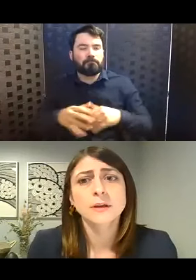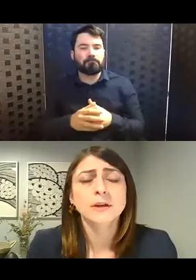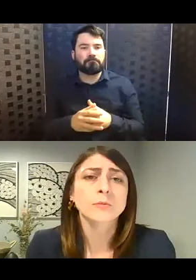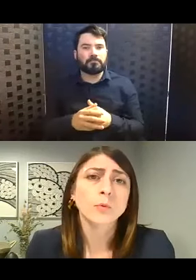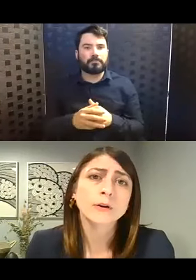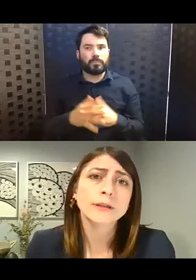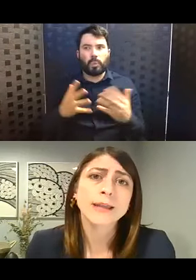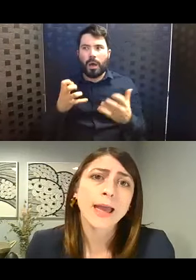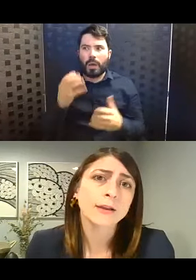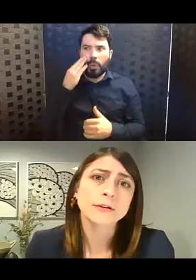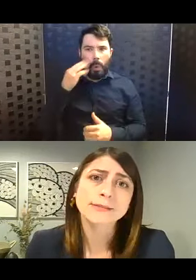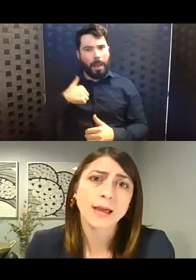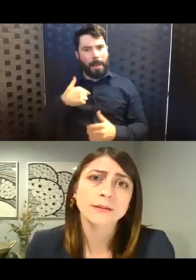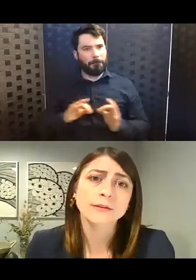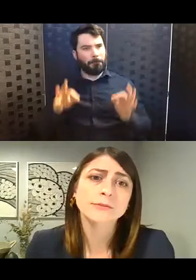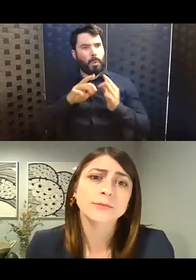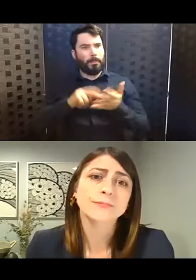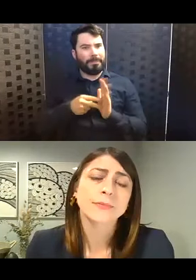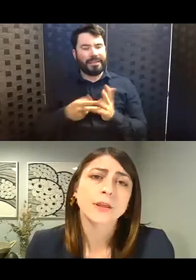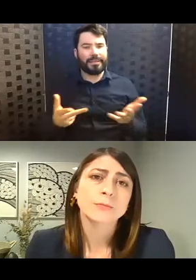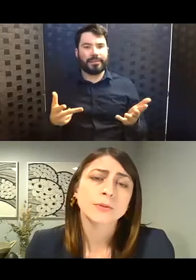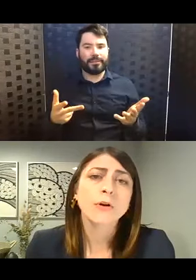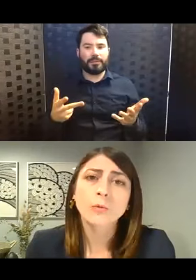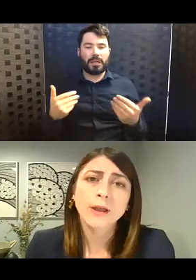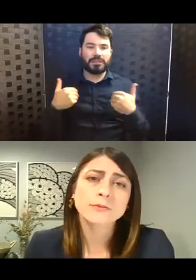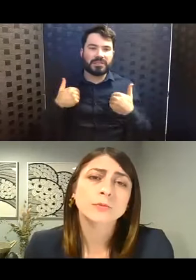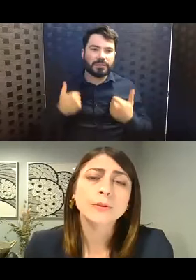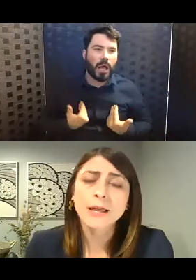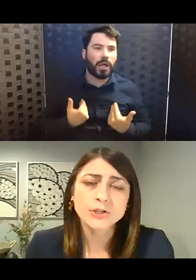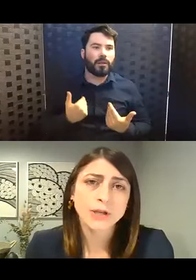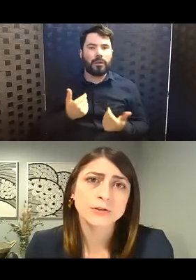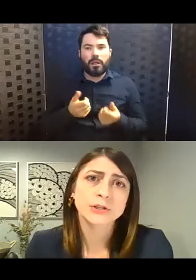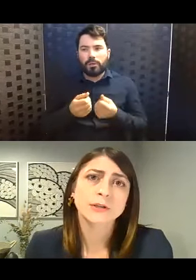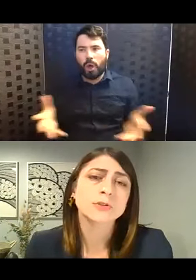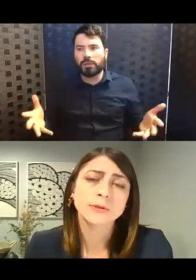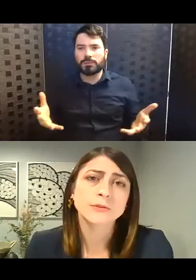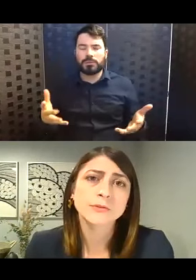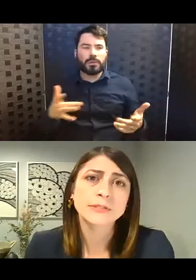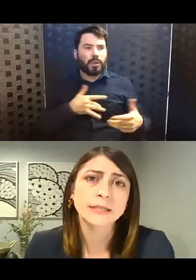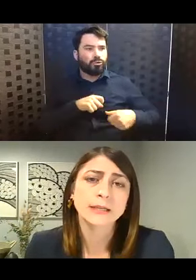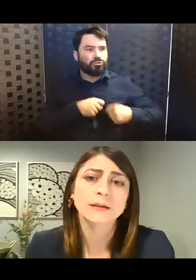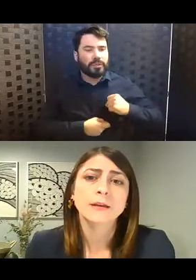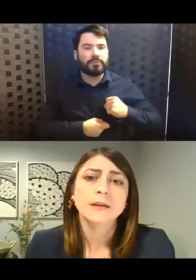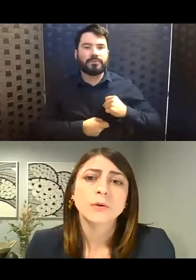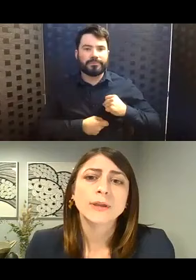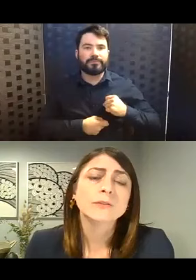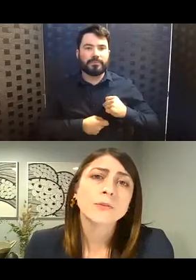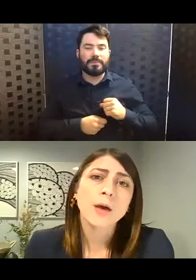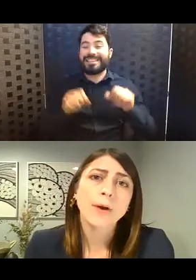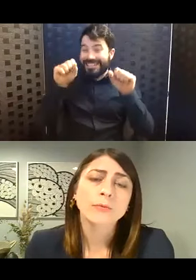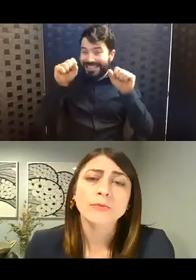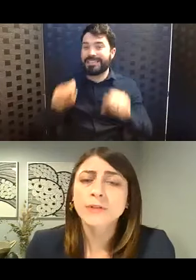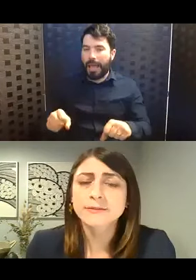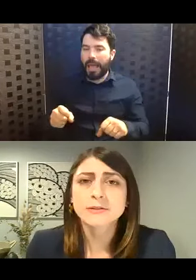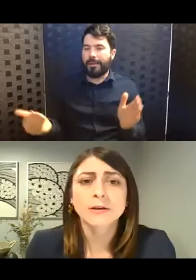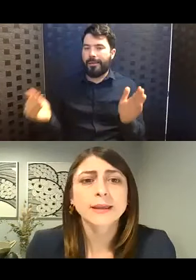loss, from worry and anger and sadness. But there are ways to replenish energy and to reduce fatigue. We can do that